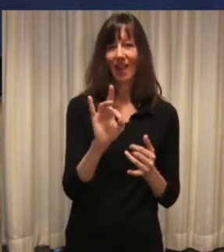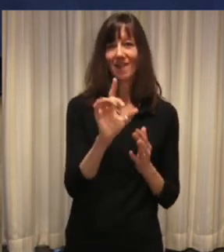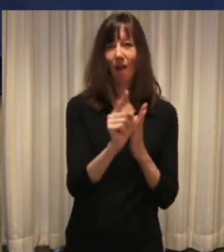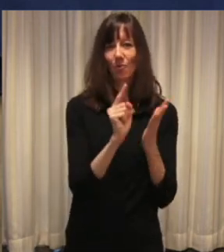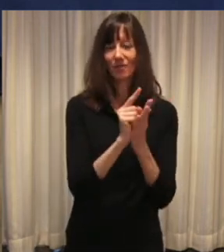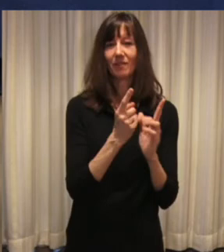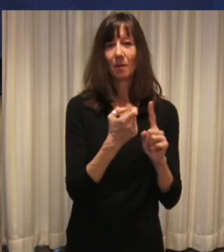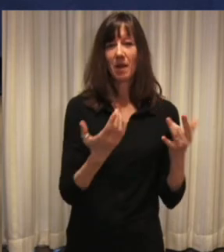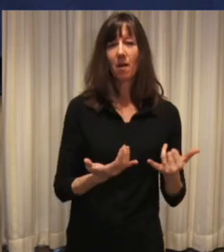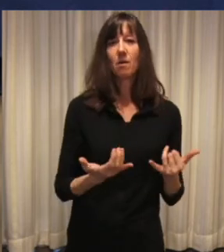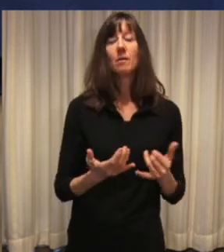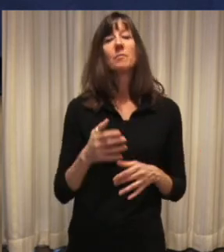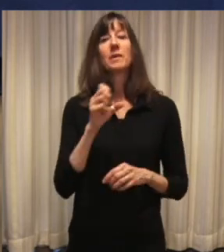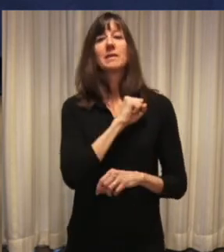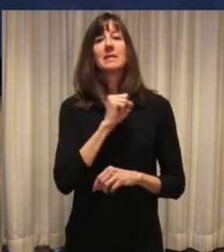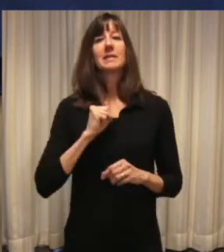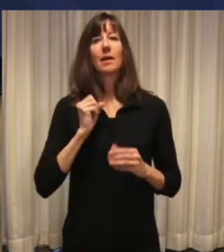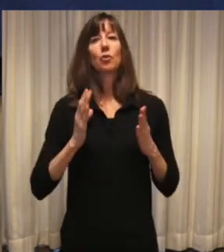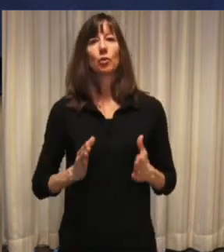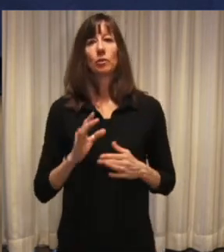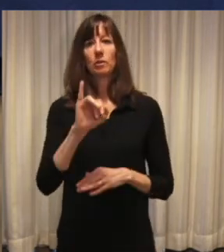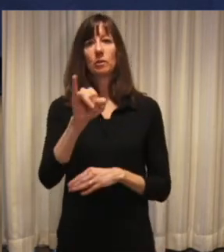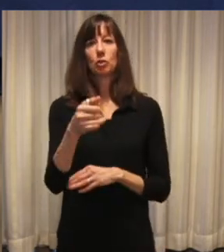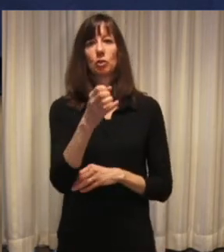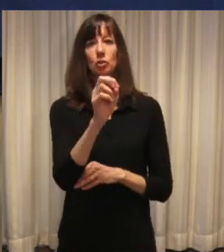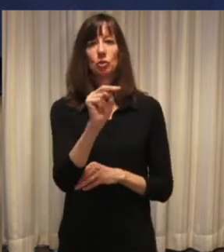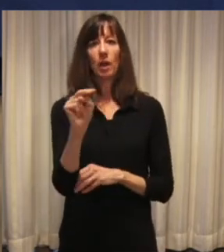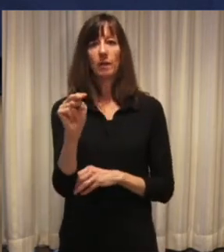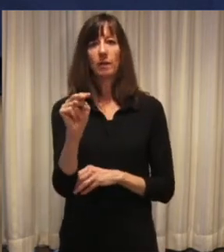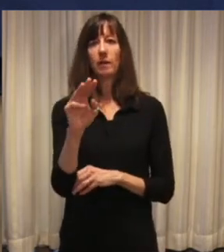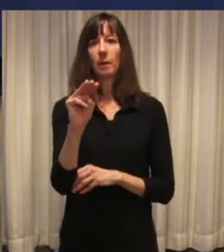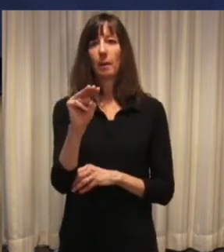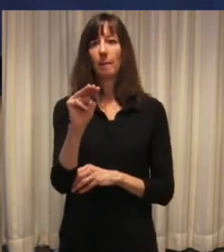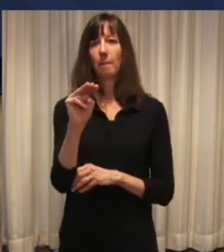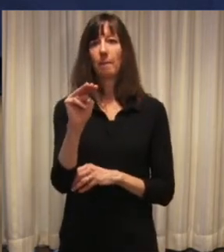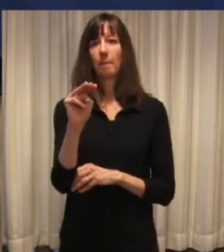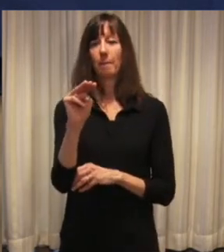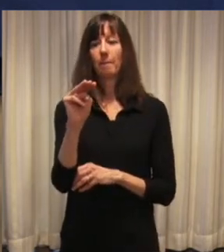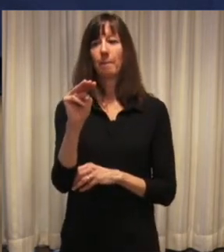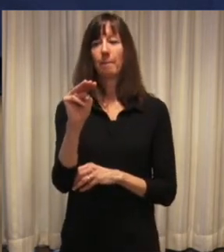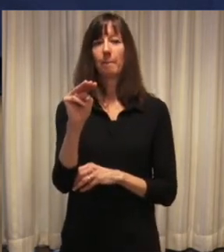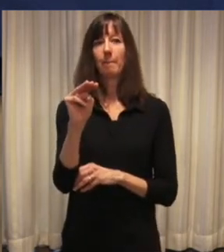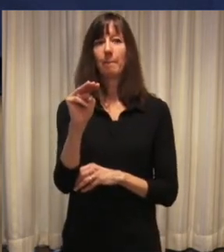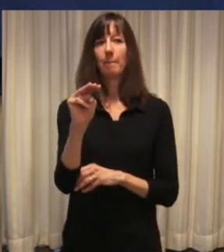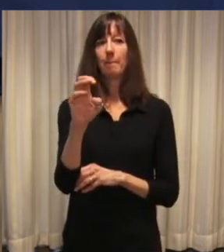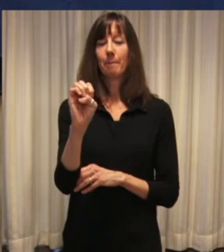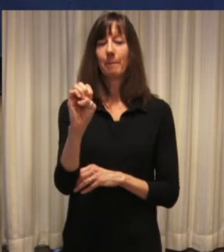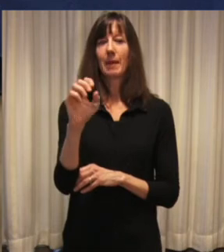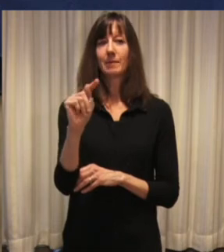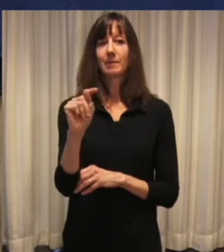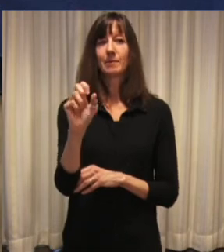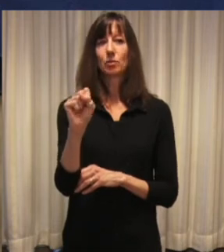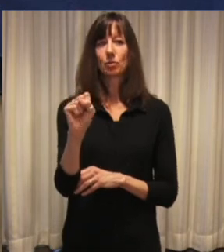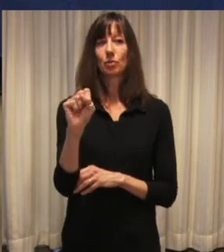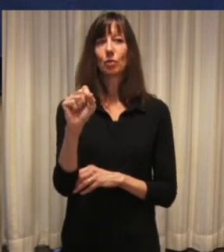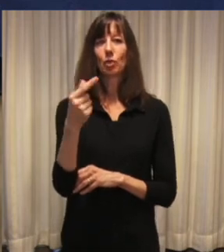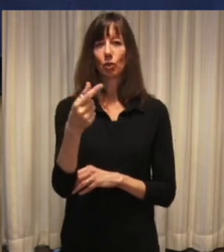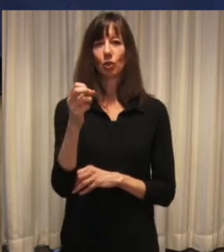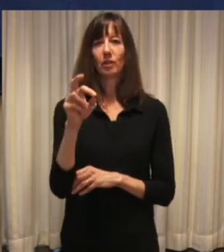State Senator Jen Metzger is going to been kind enough to join. So she'll talk about what's happening at the state level on this, the state